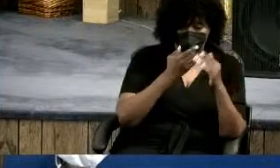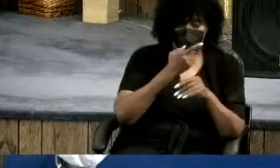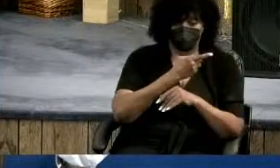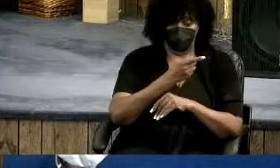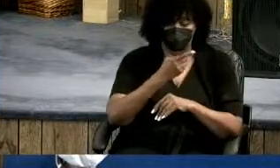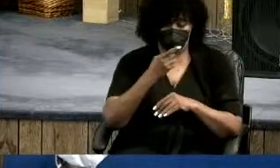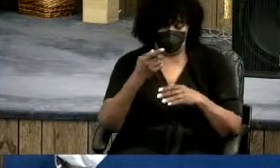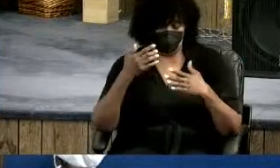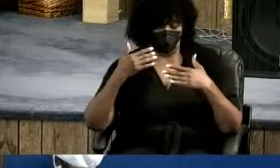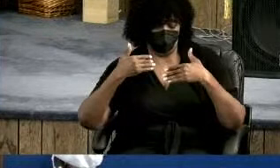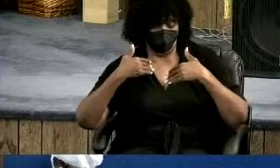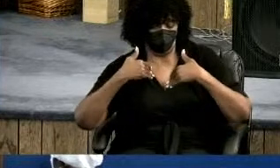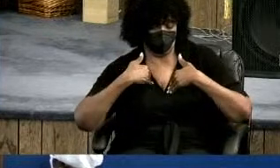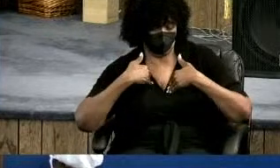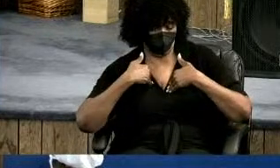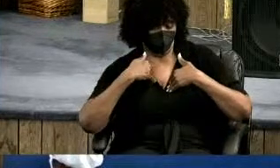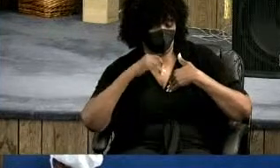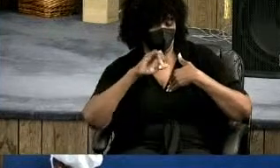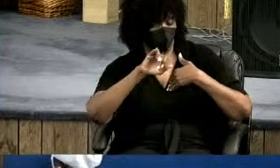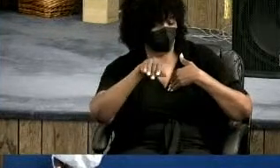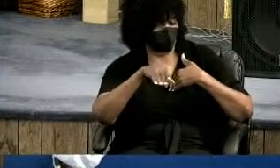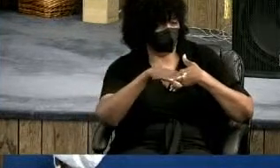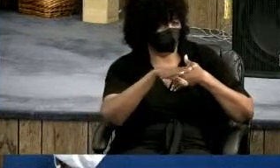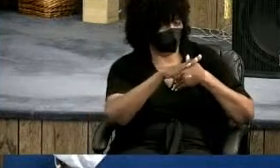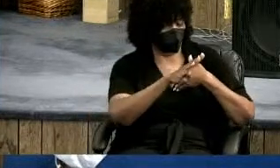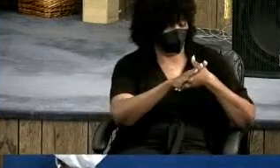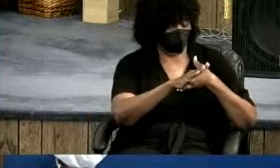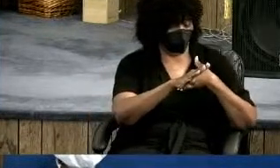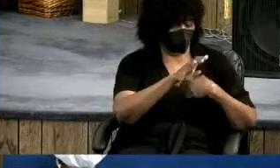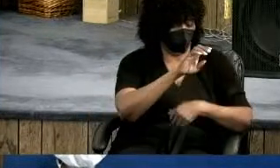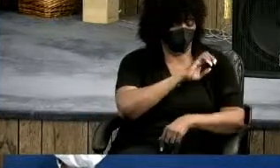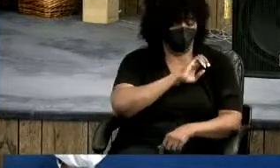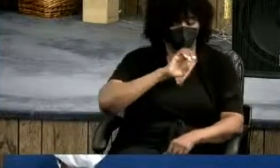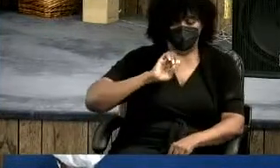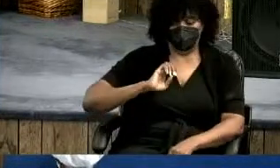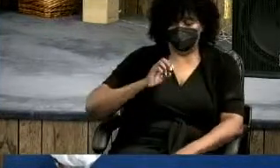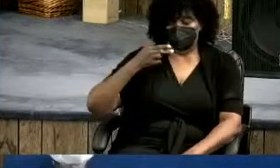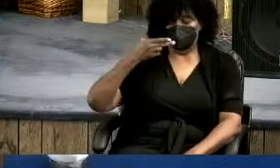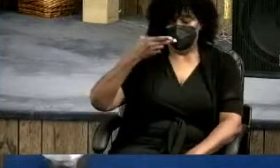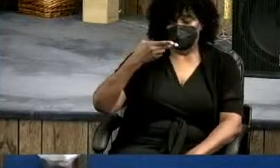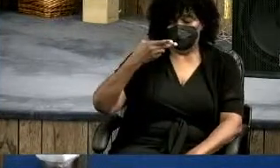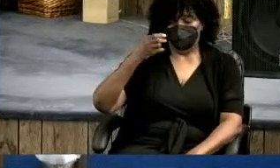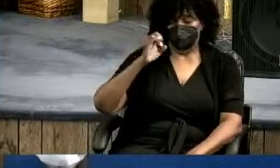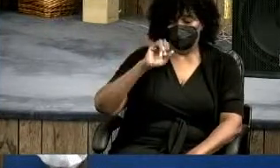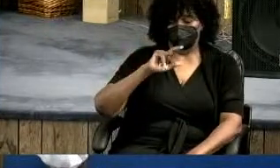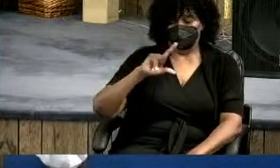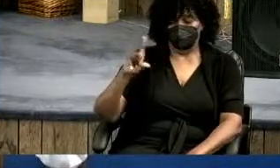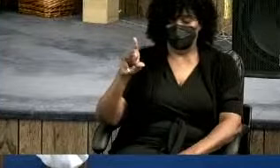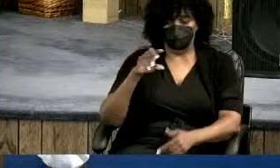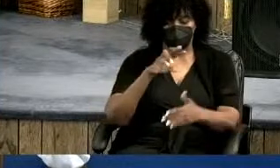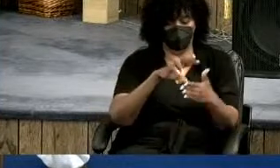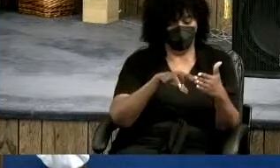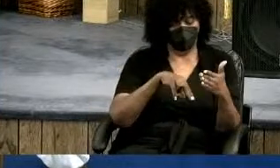their assignments. Elder Hill will read the scripture for us at this time.